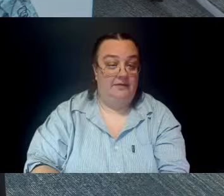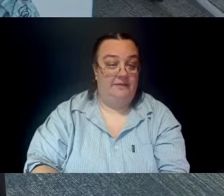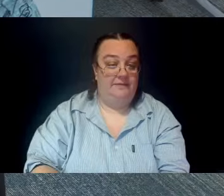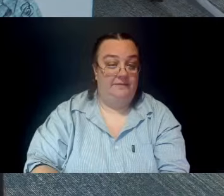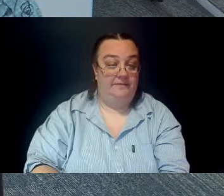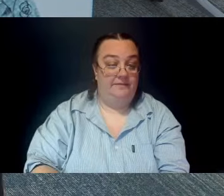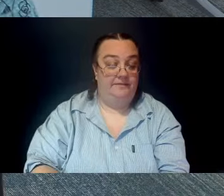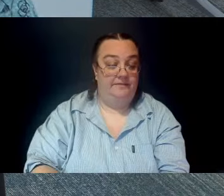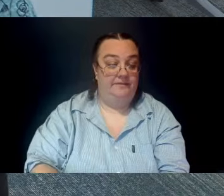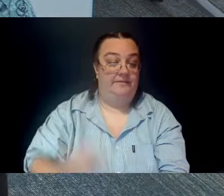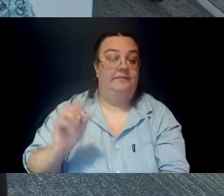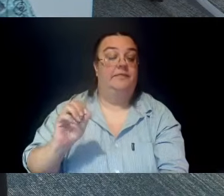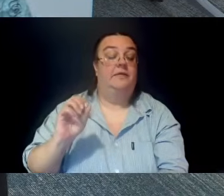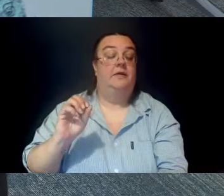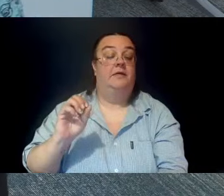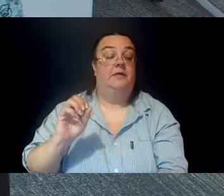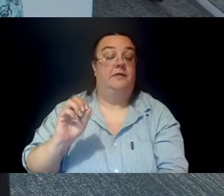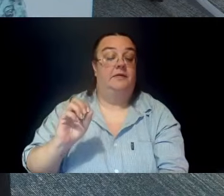Okay.